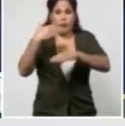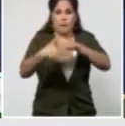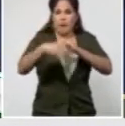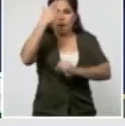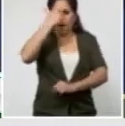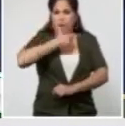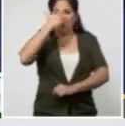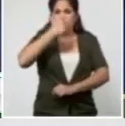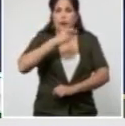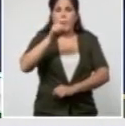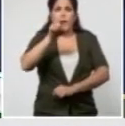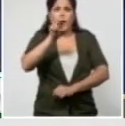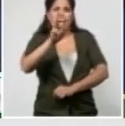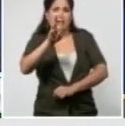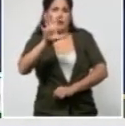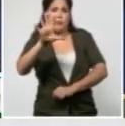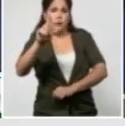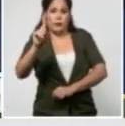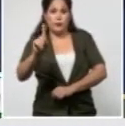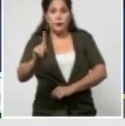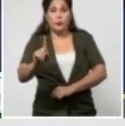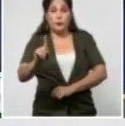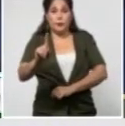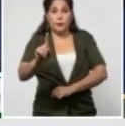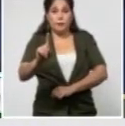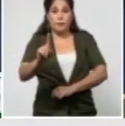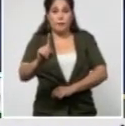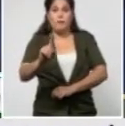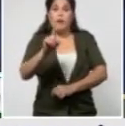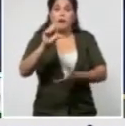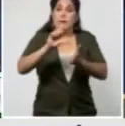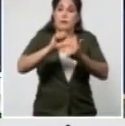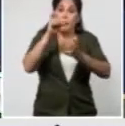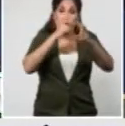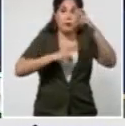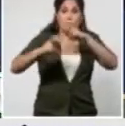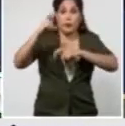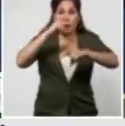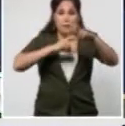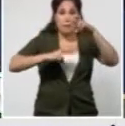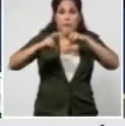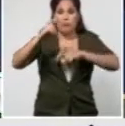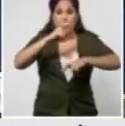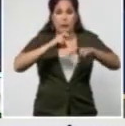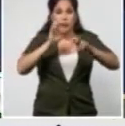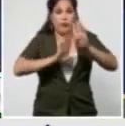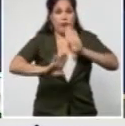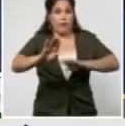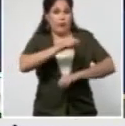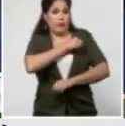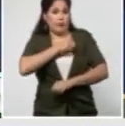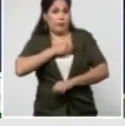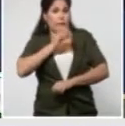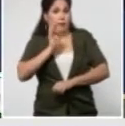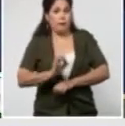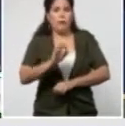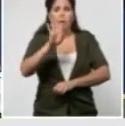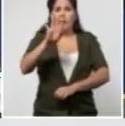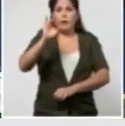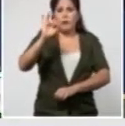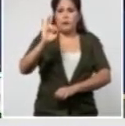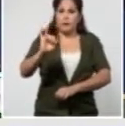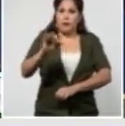Ameijeras Hospital, 351. In the laboratory of the Civil Defense Research Center,